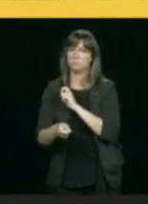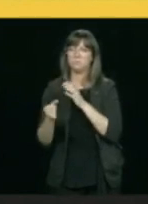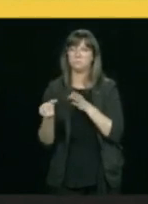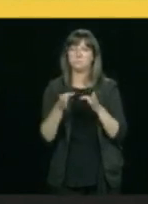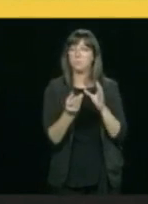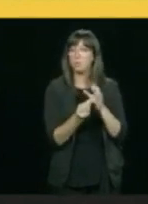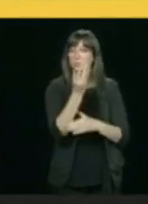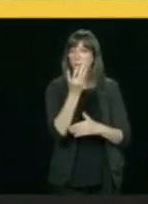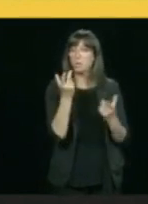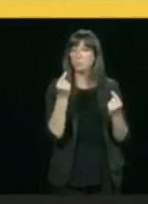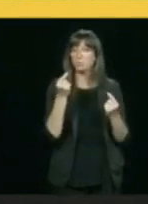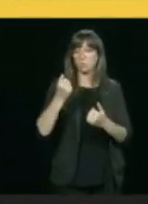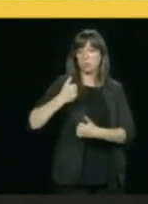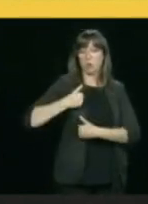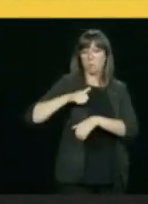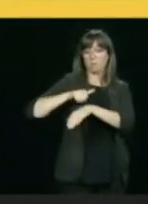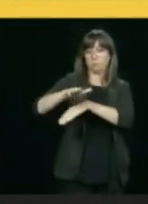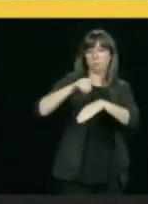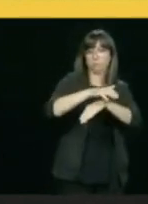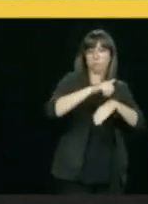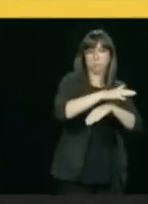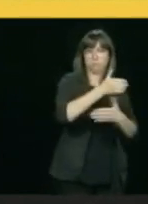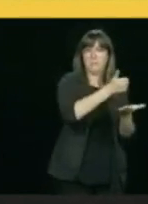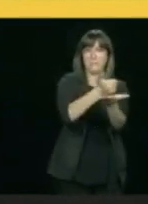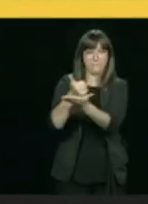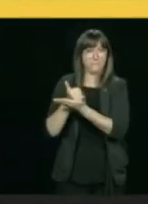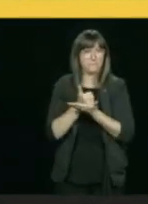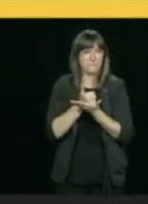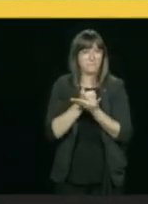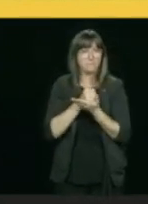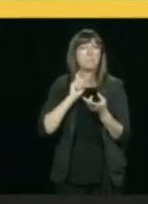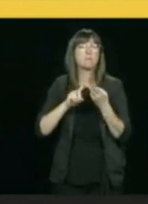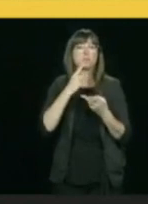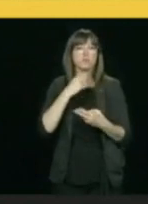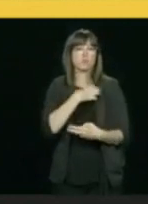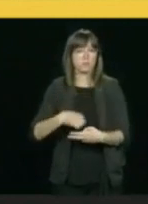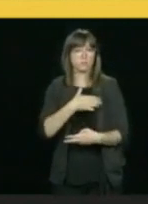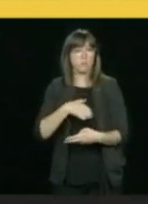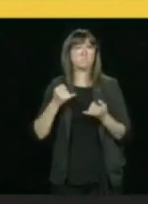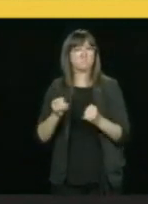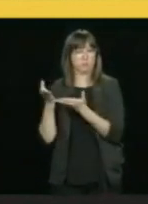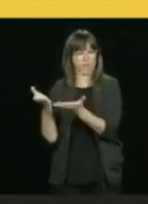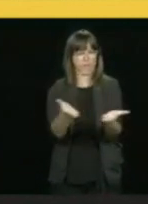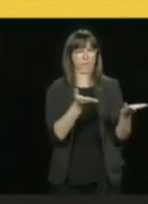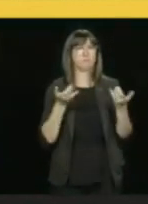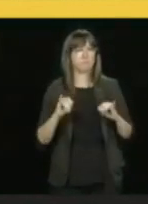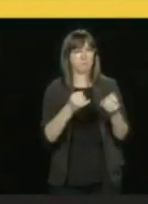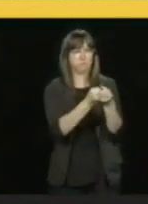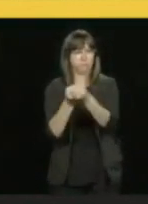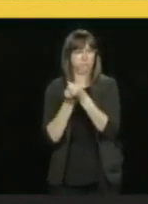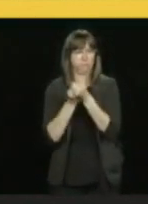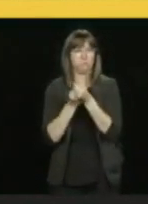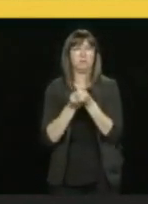spring, we sent in the Army to assist, and the Red Cross is still on the ground. We will be